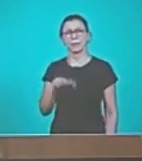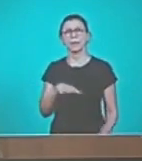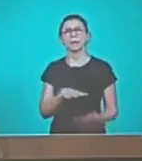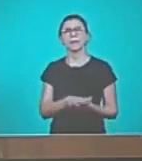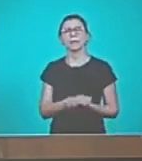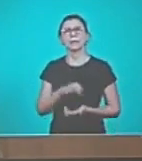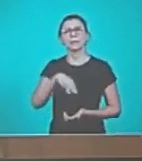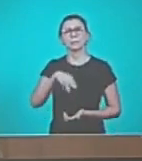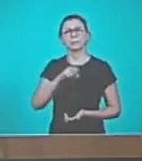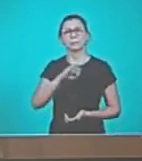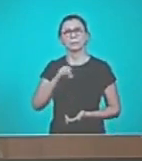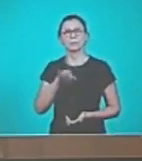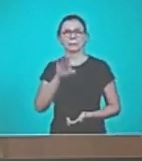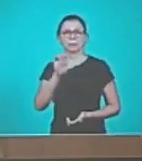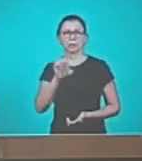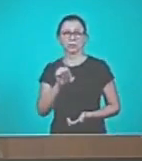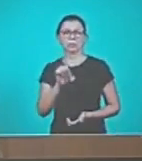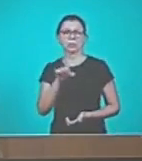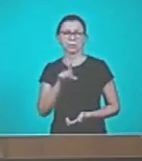Magé,